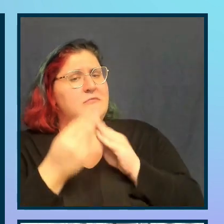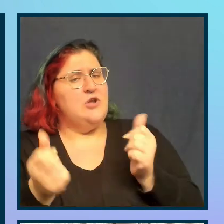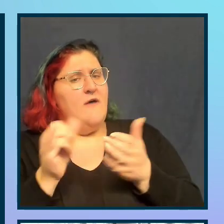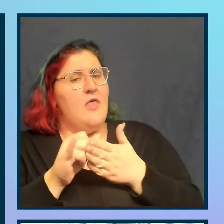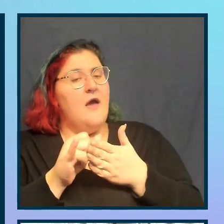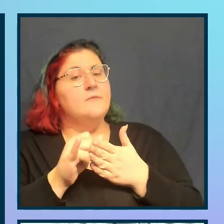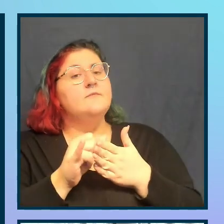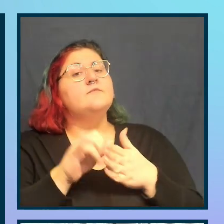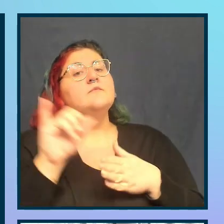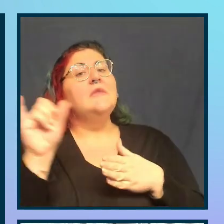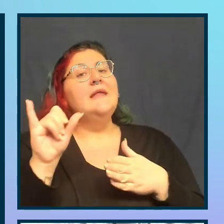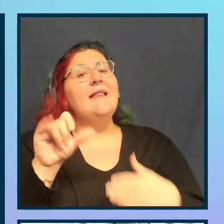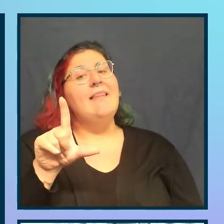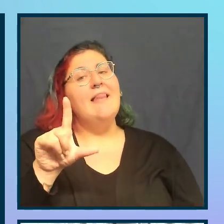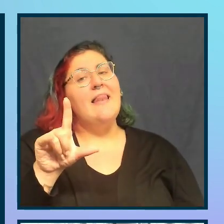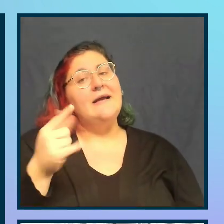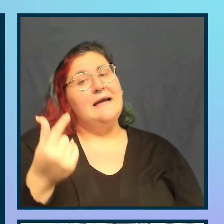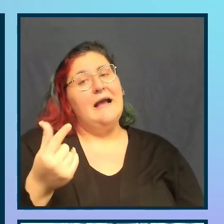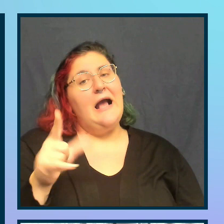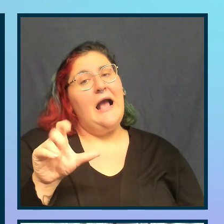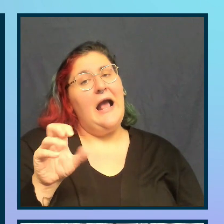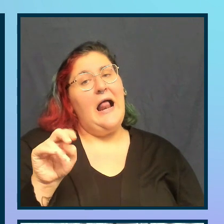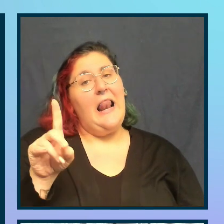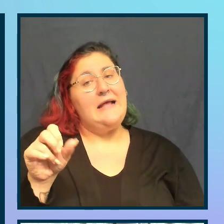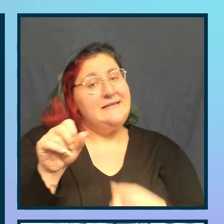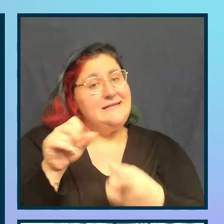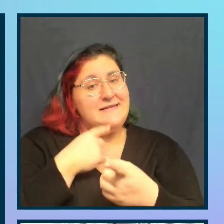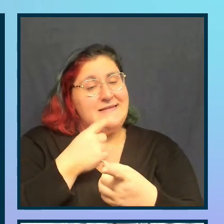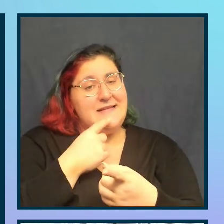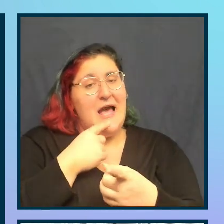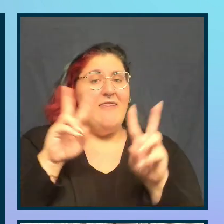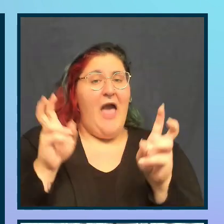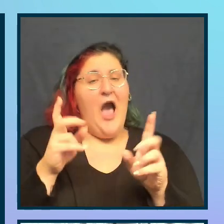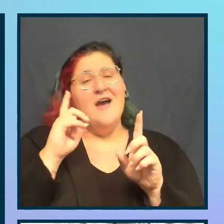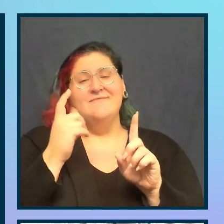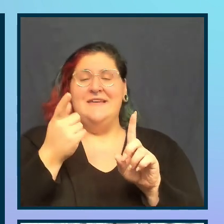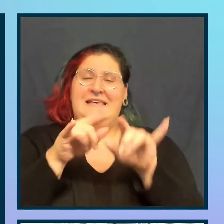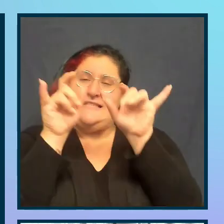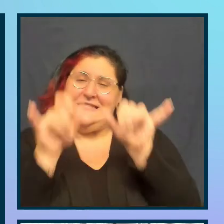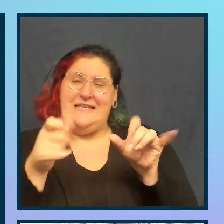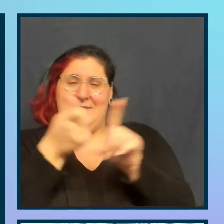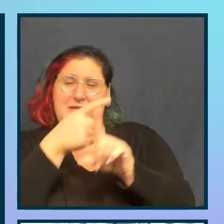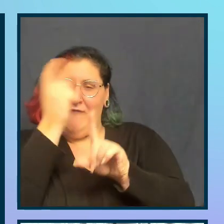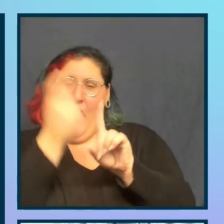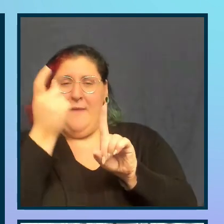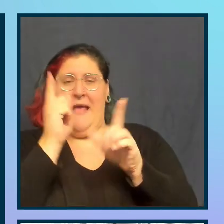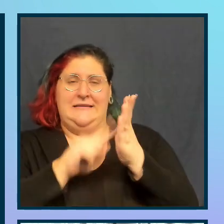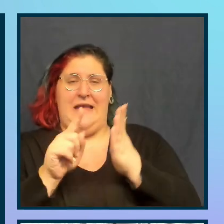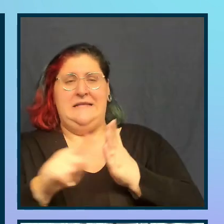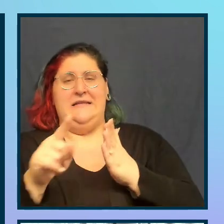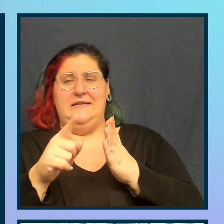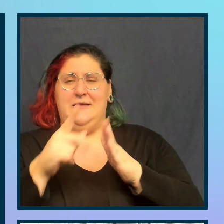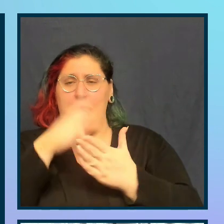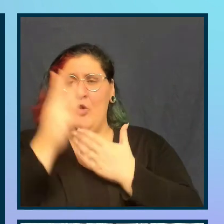Glenda mentioned, automated testing will really only bring you so far. It's quick and easy testing, because again, it's just a click away, but intelligent guided testing